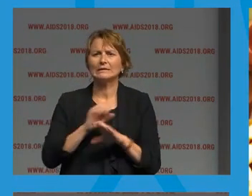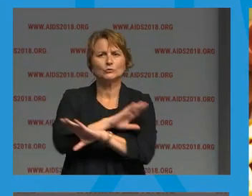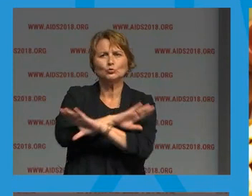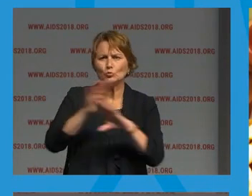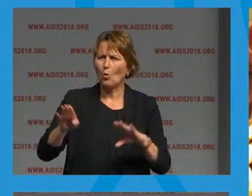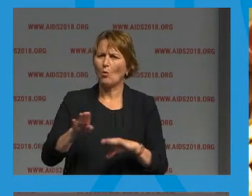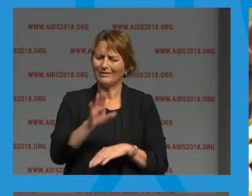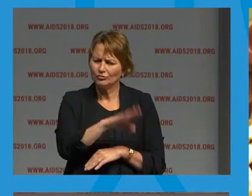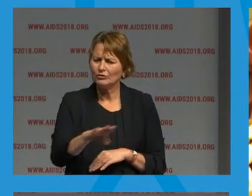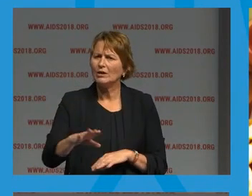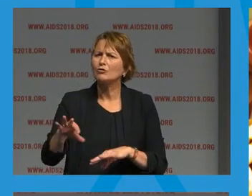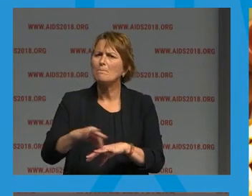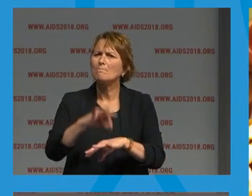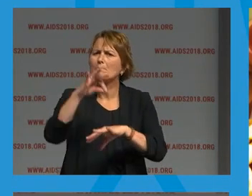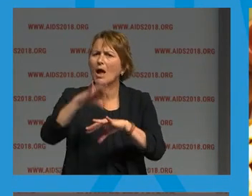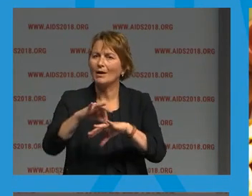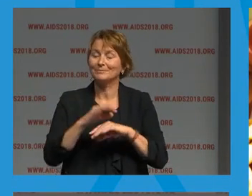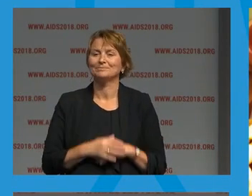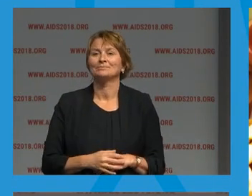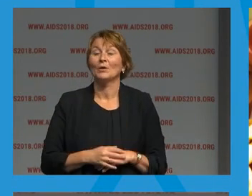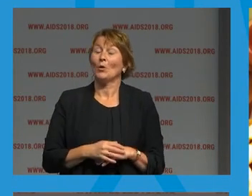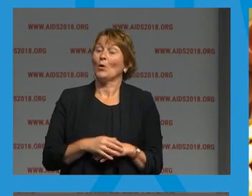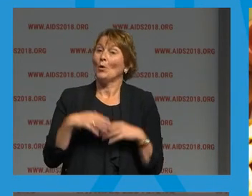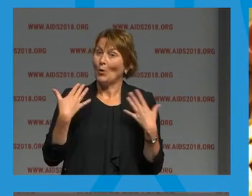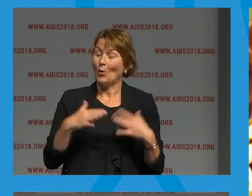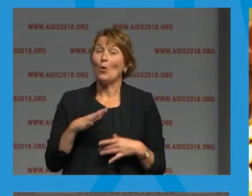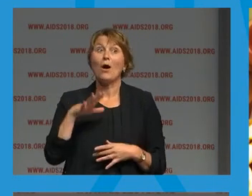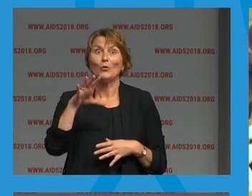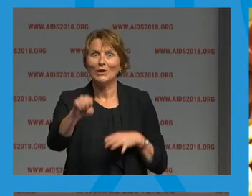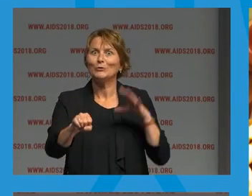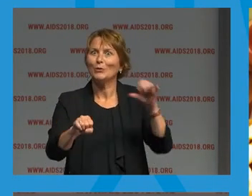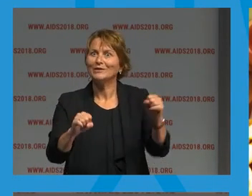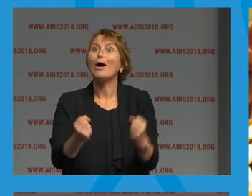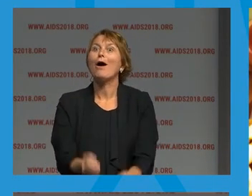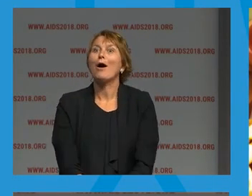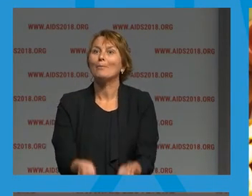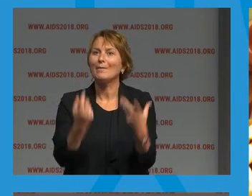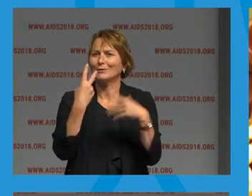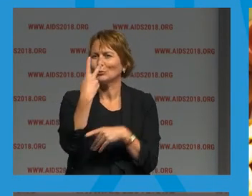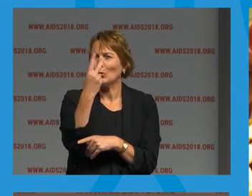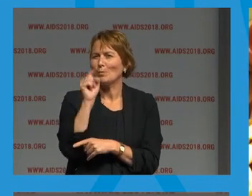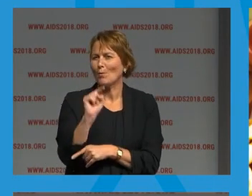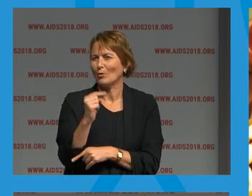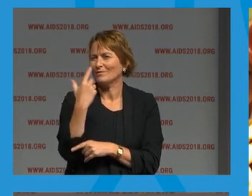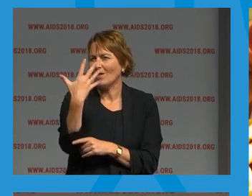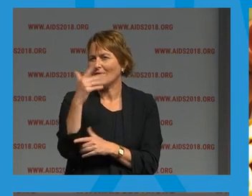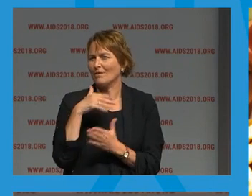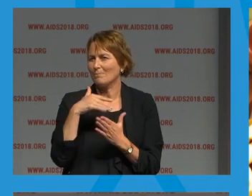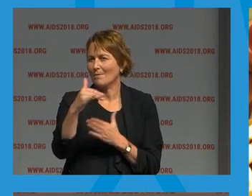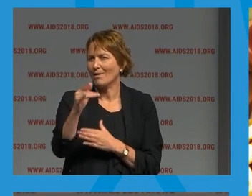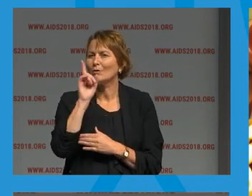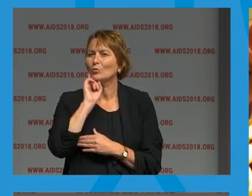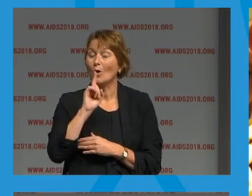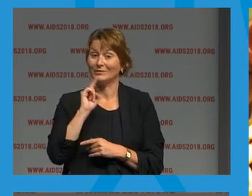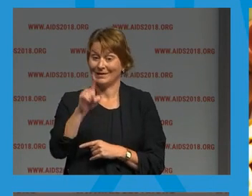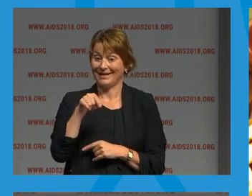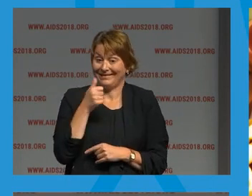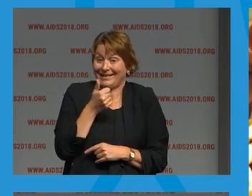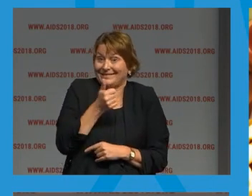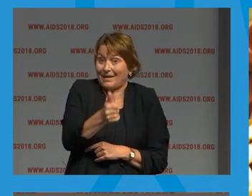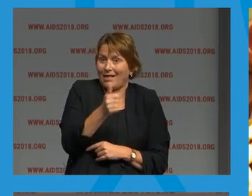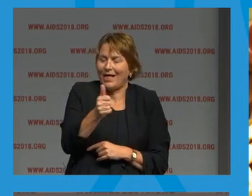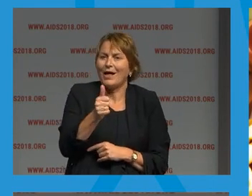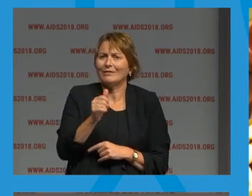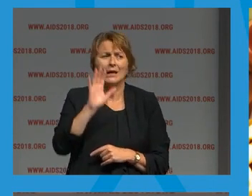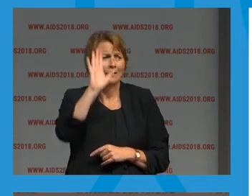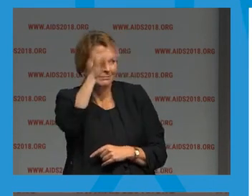We are excited that we reached 2.5 million girls, but we're more excited that it has had an impact, and the girls are leading the way by telling